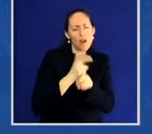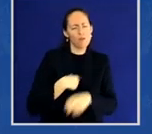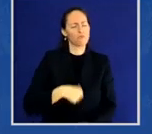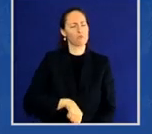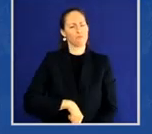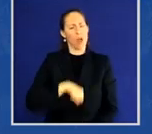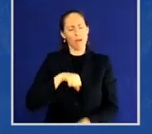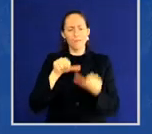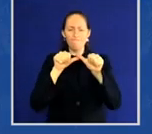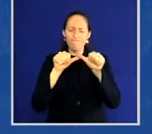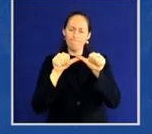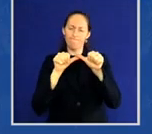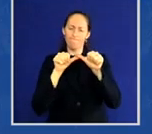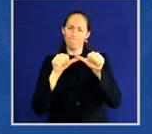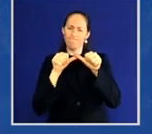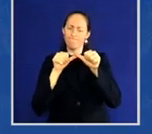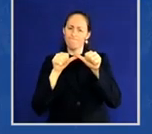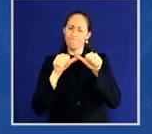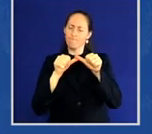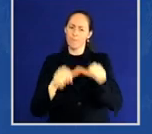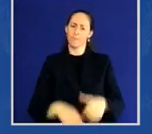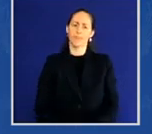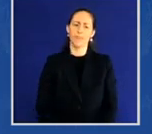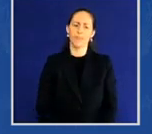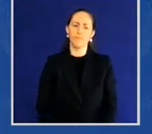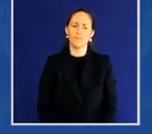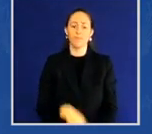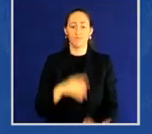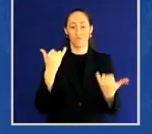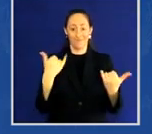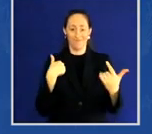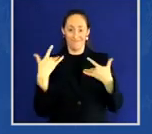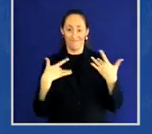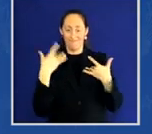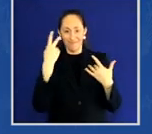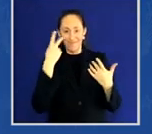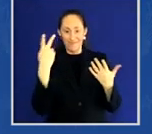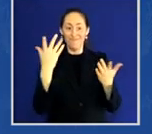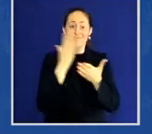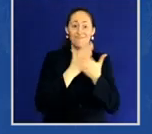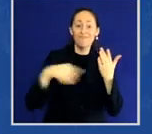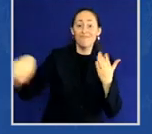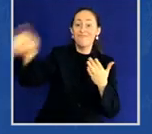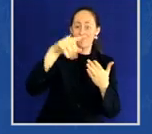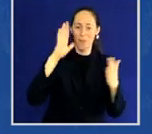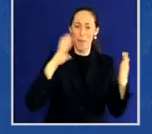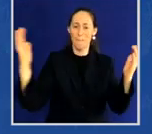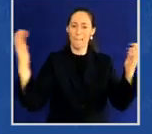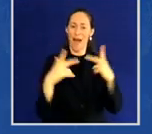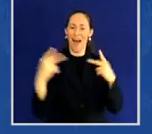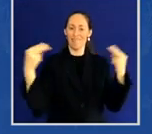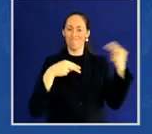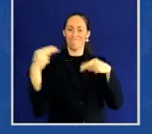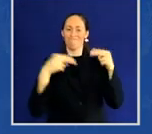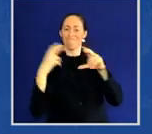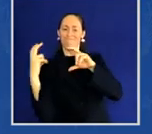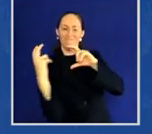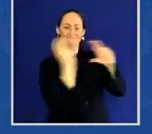I'm also excited to see the rest of our passengers back on our trains. I'm very excited to see them on our brand new Acela Express sets.